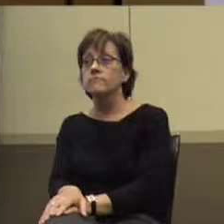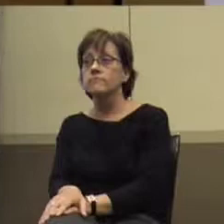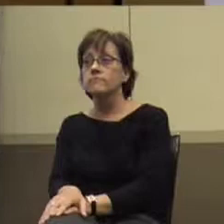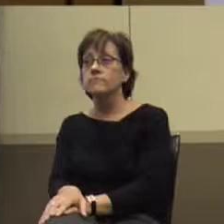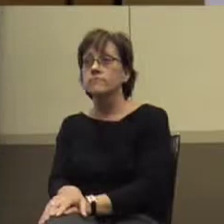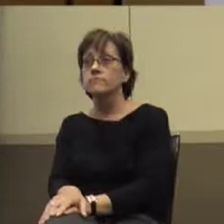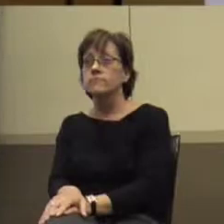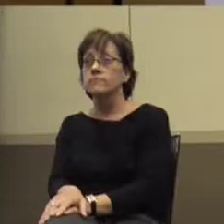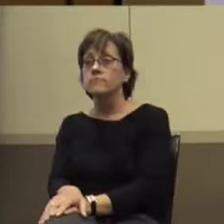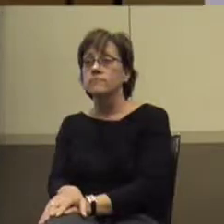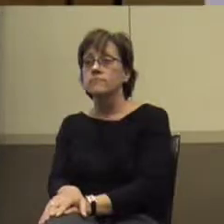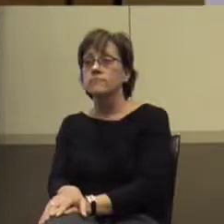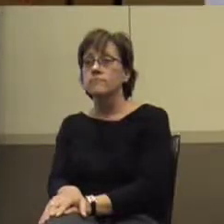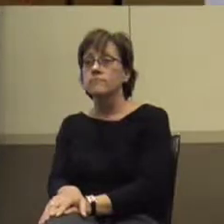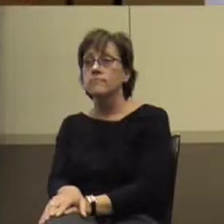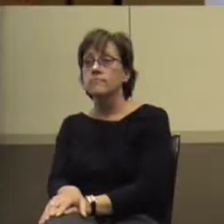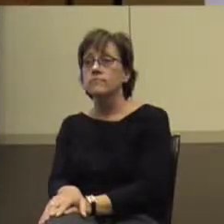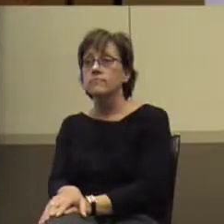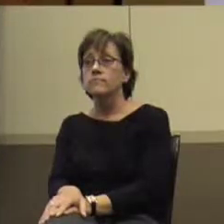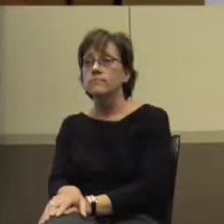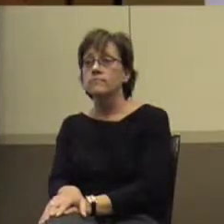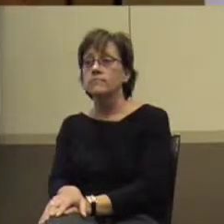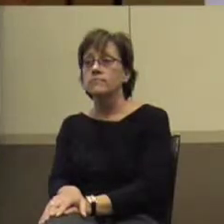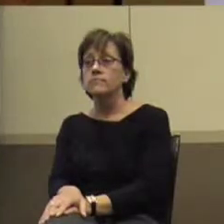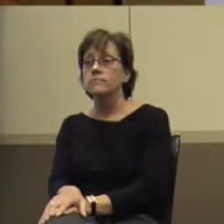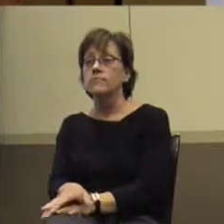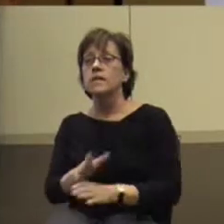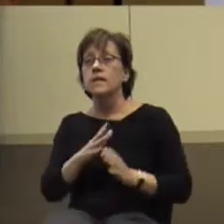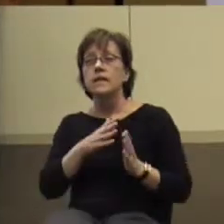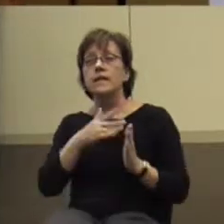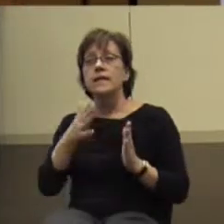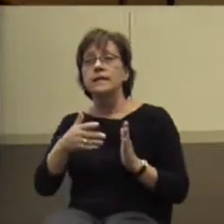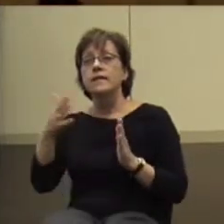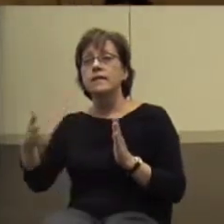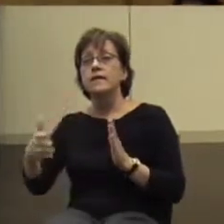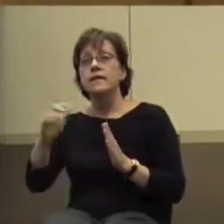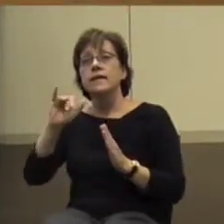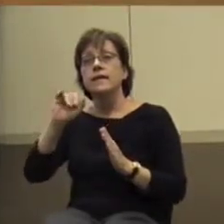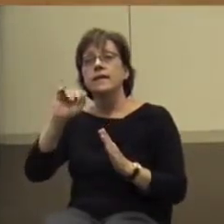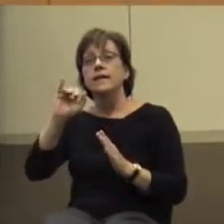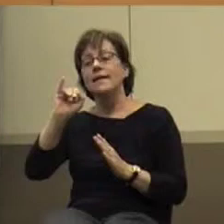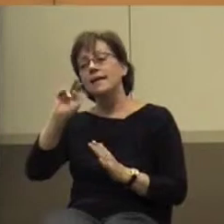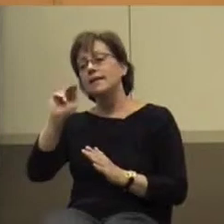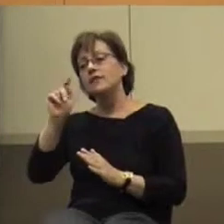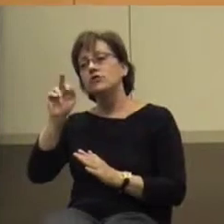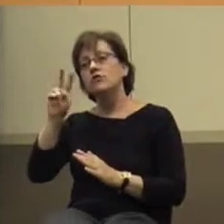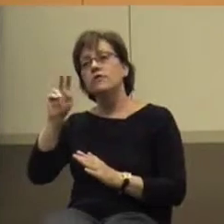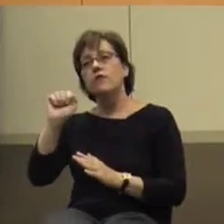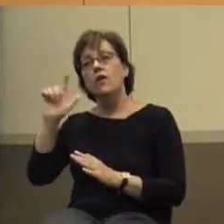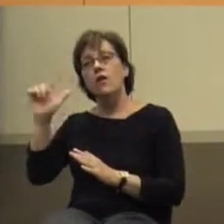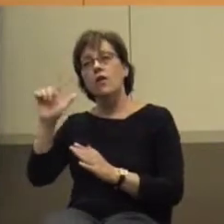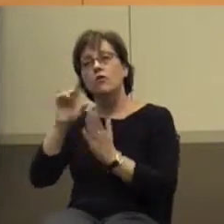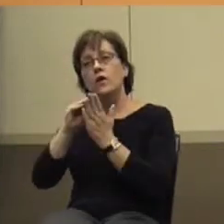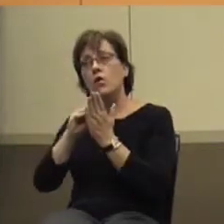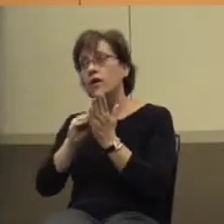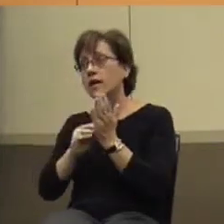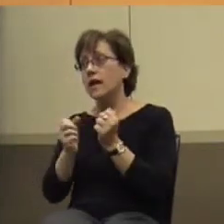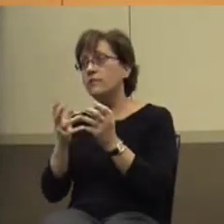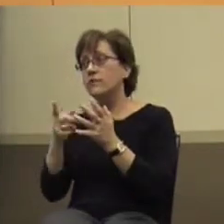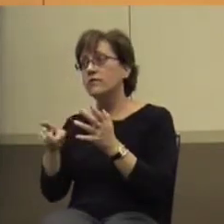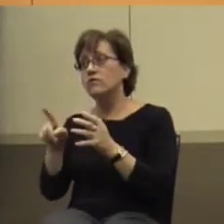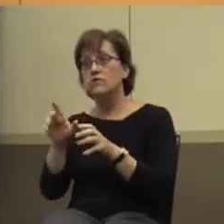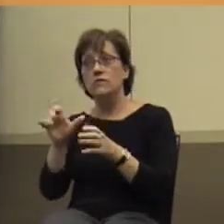Interval recording. How many of you use that? Like looking at, okay, some, where you're looking